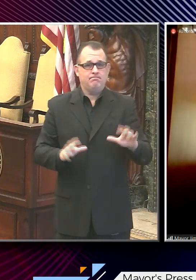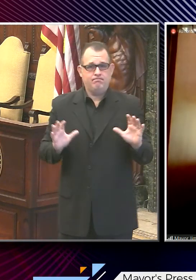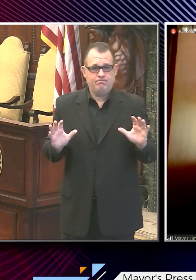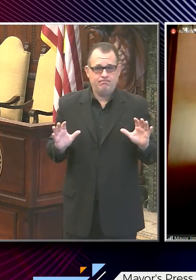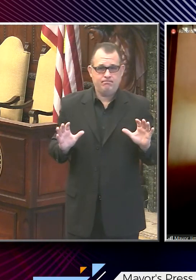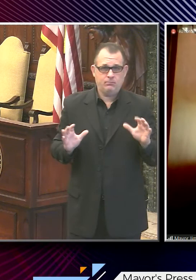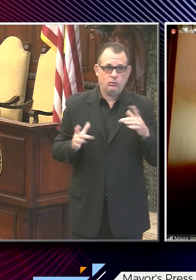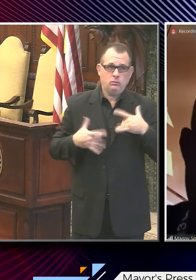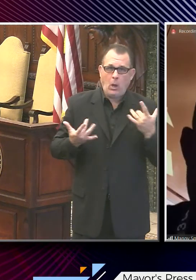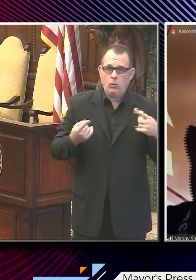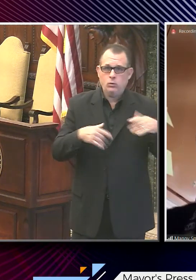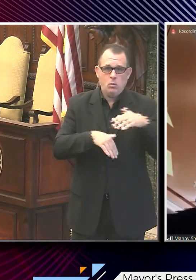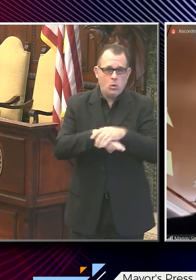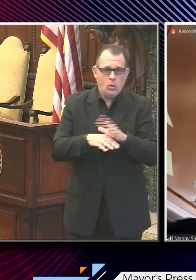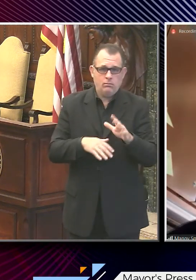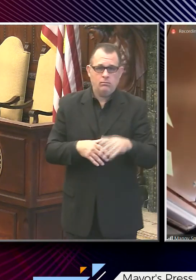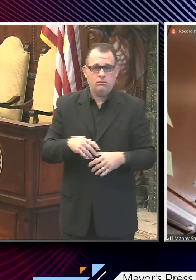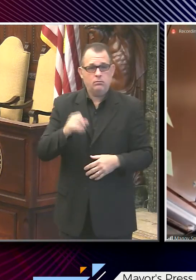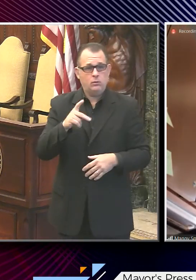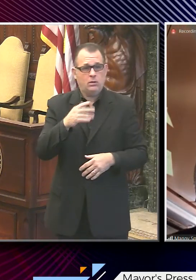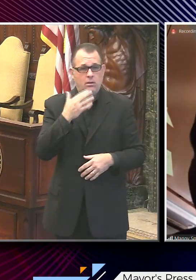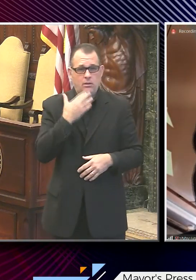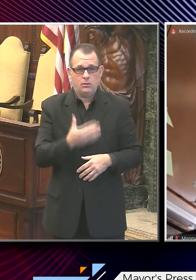consideration. All right. Thank you very much.